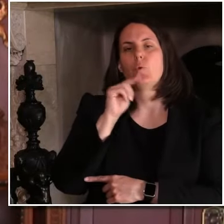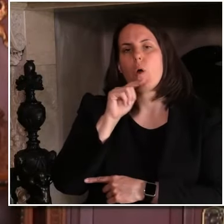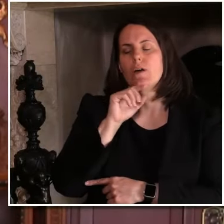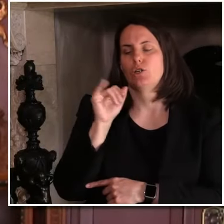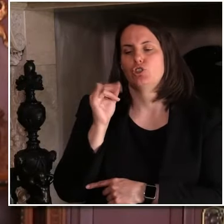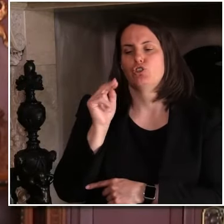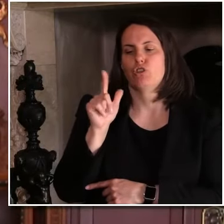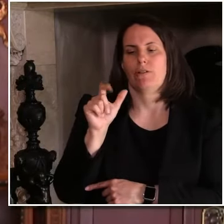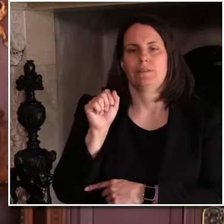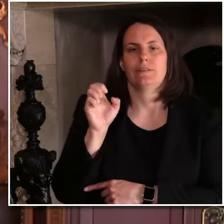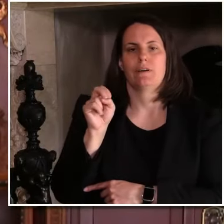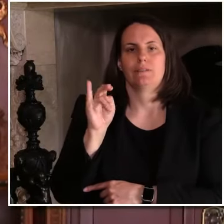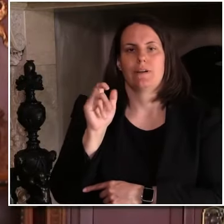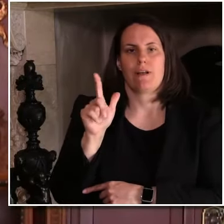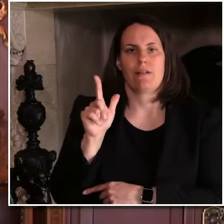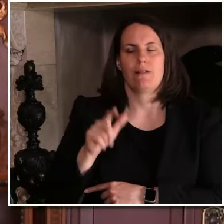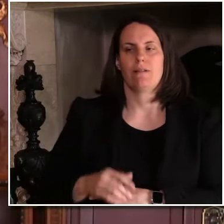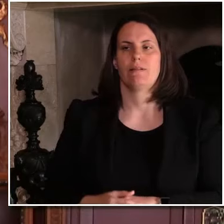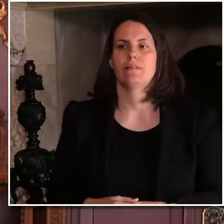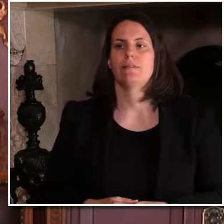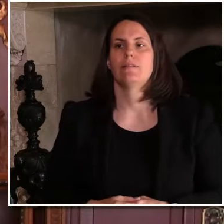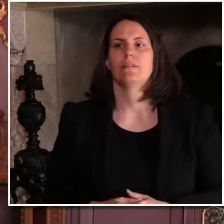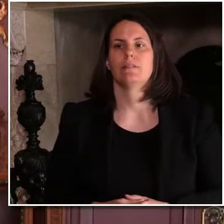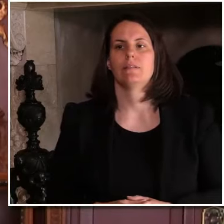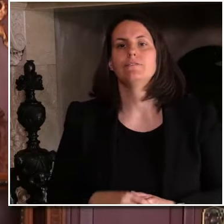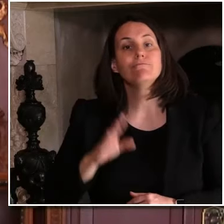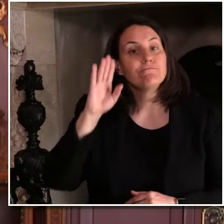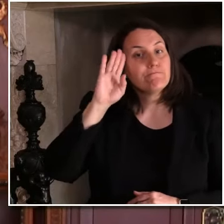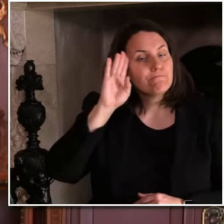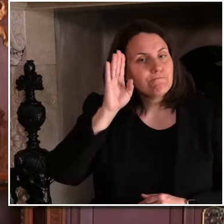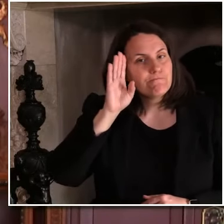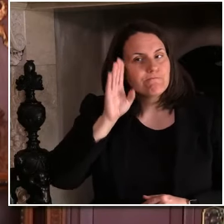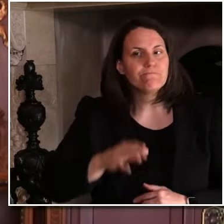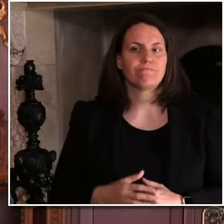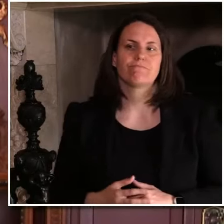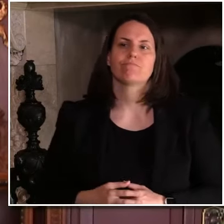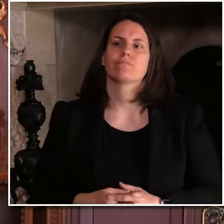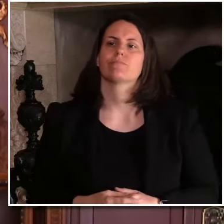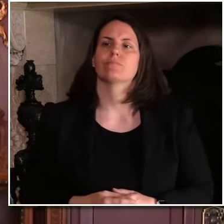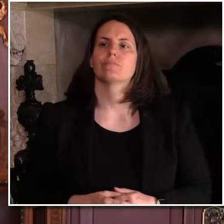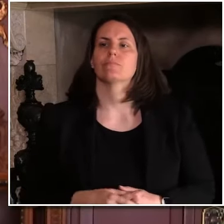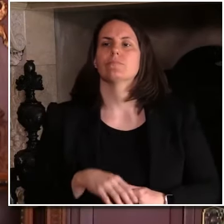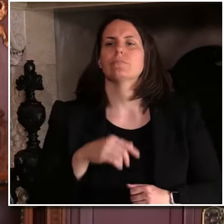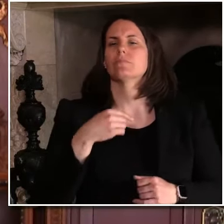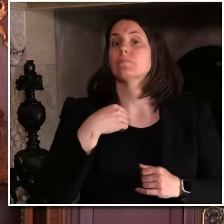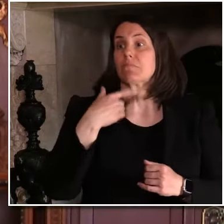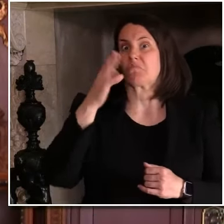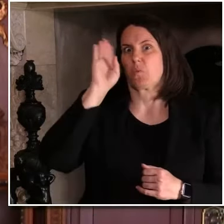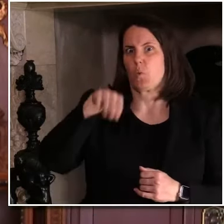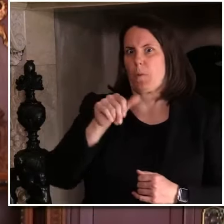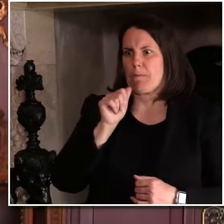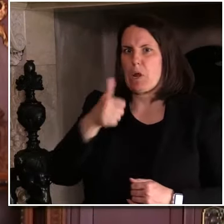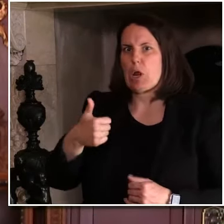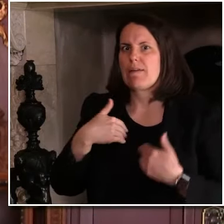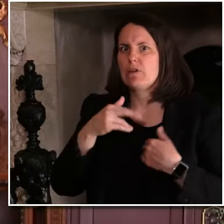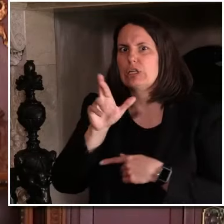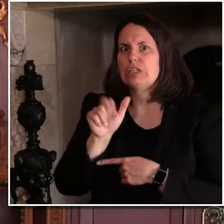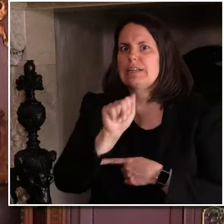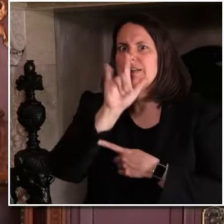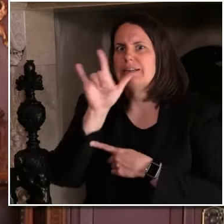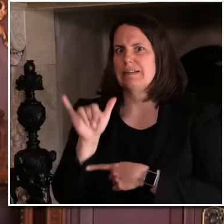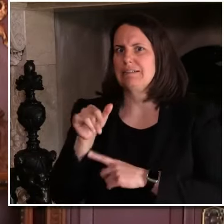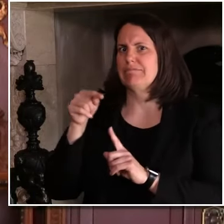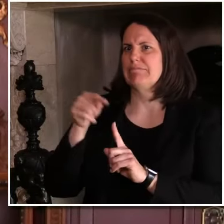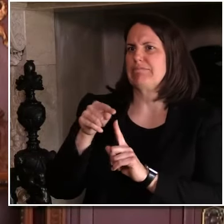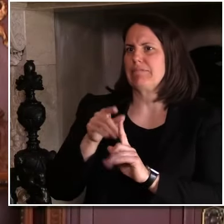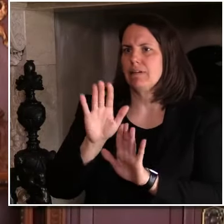Hi, thanks for this call. Regarding the rally tomorrow at the Capitol, I'm wondering if Capitol Police will